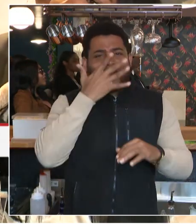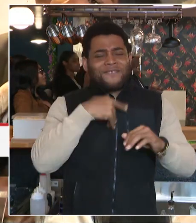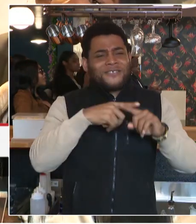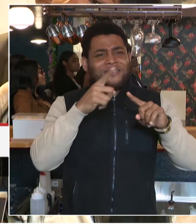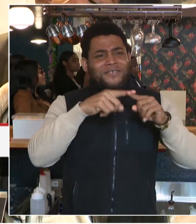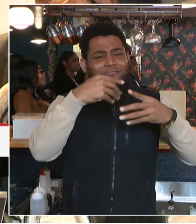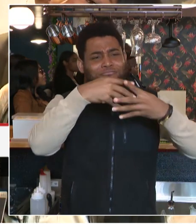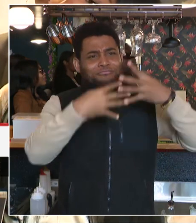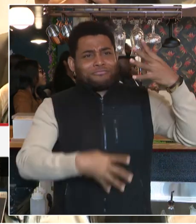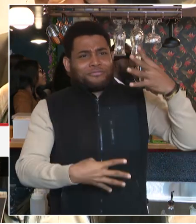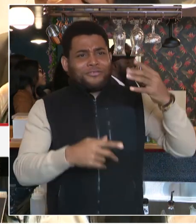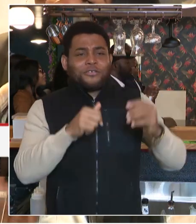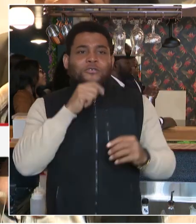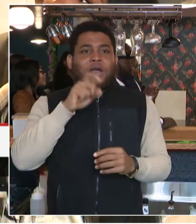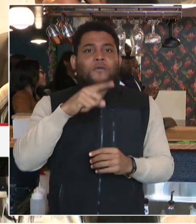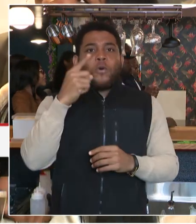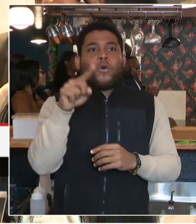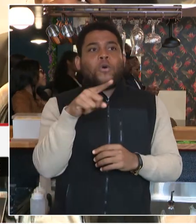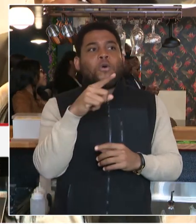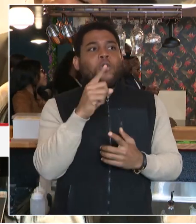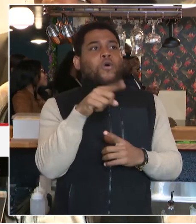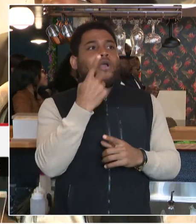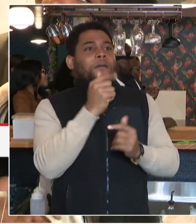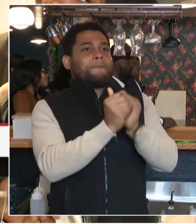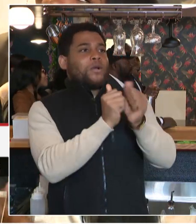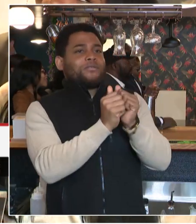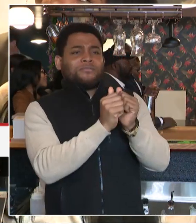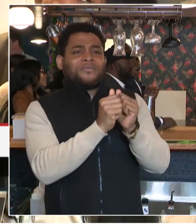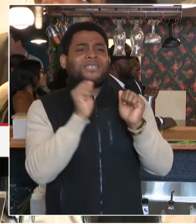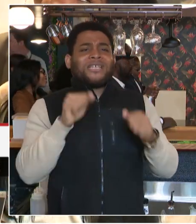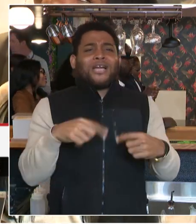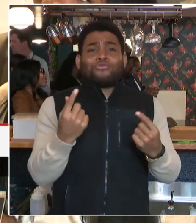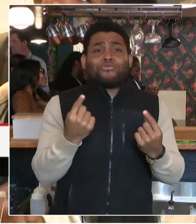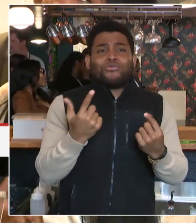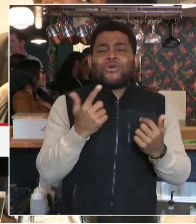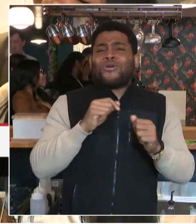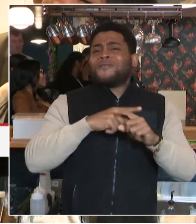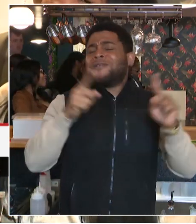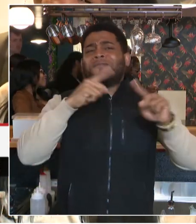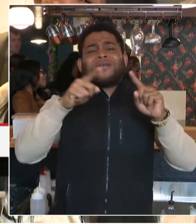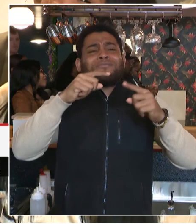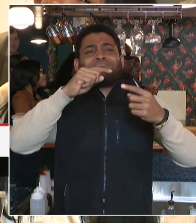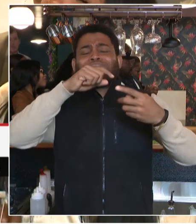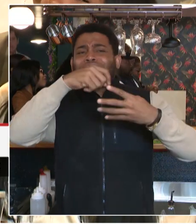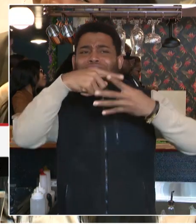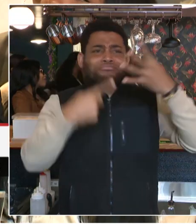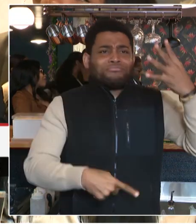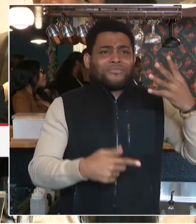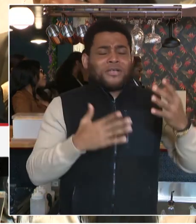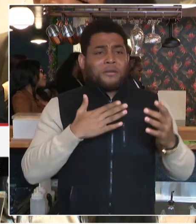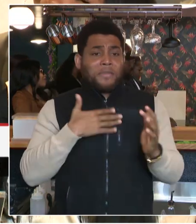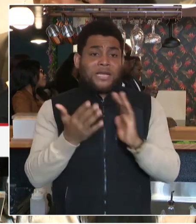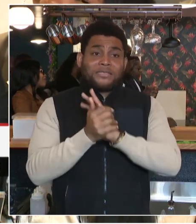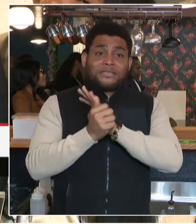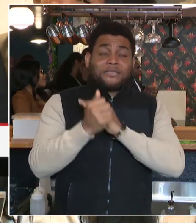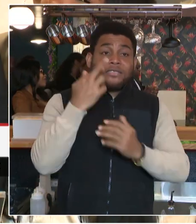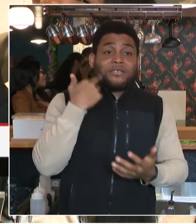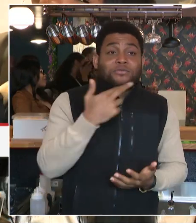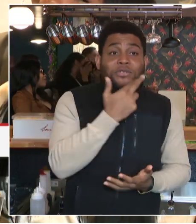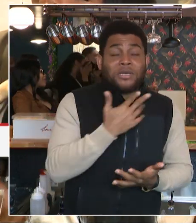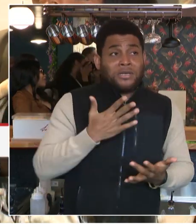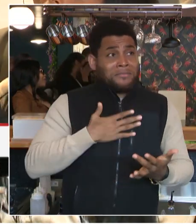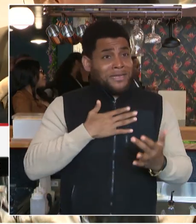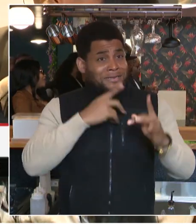just like to cook food. I would have never thought to the day that I'll be opening my 8th restaurant, but I'm here now. So without further